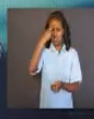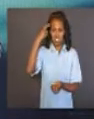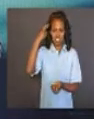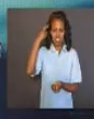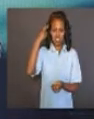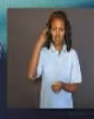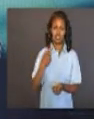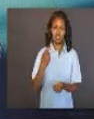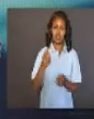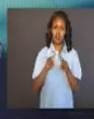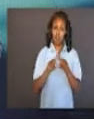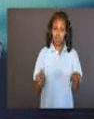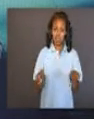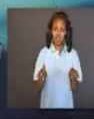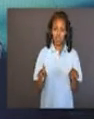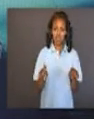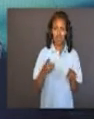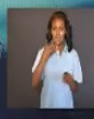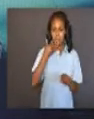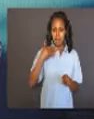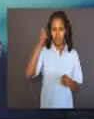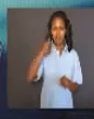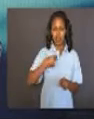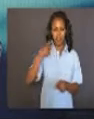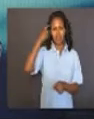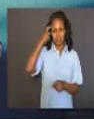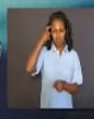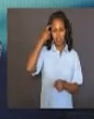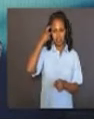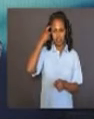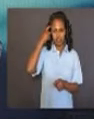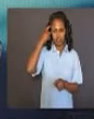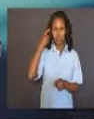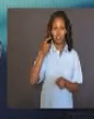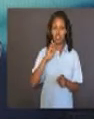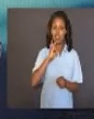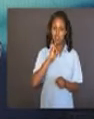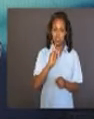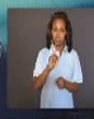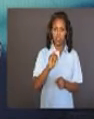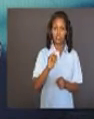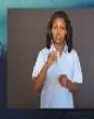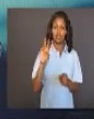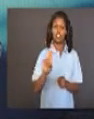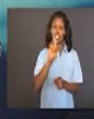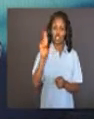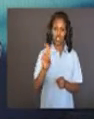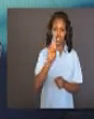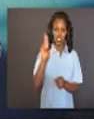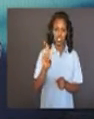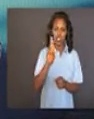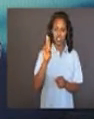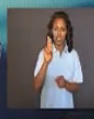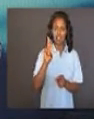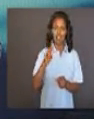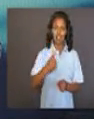reasons. But the best I can think of is to be used as